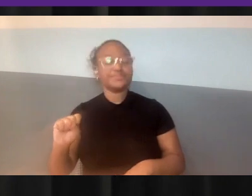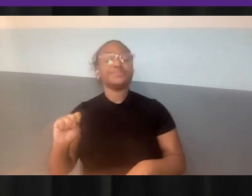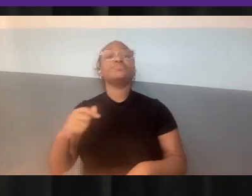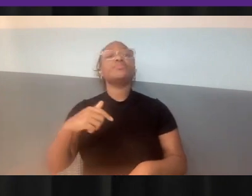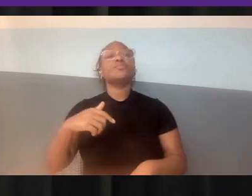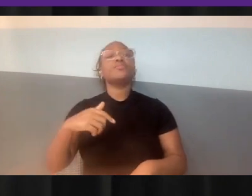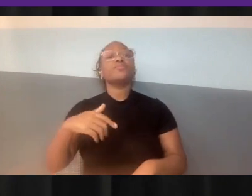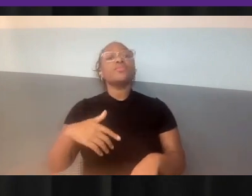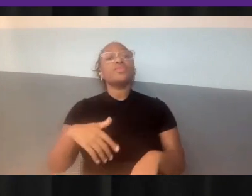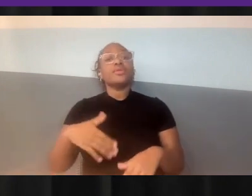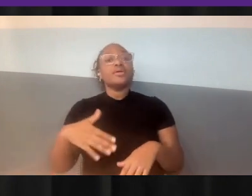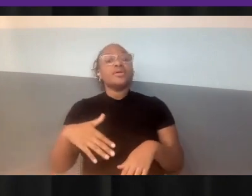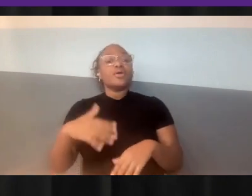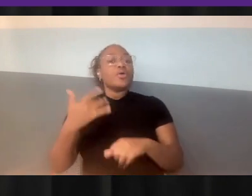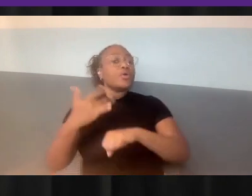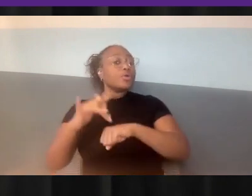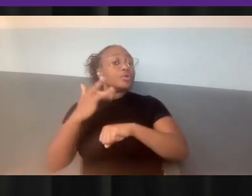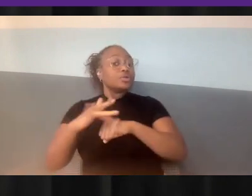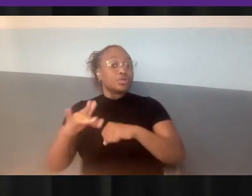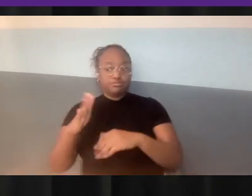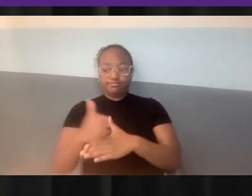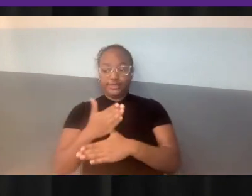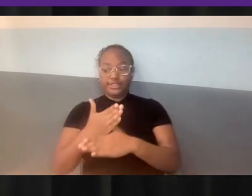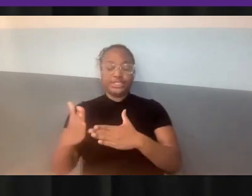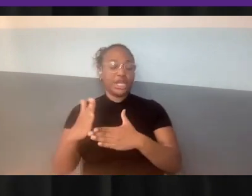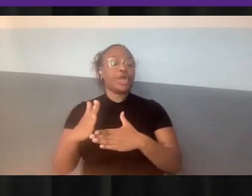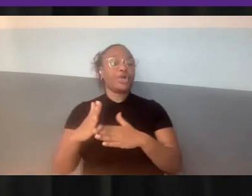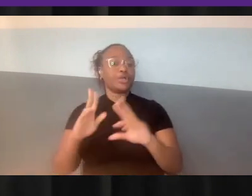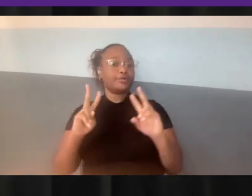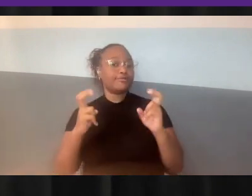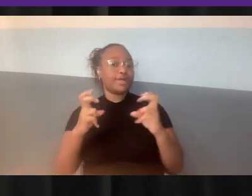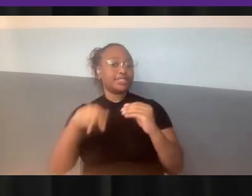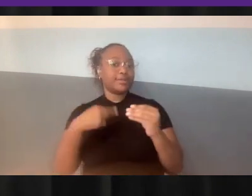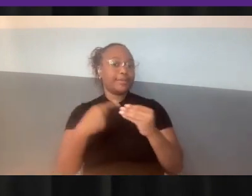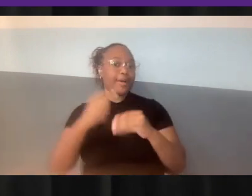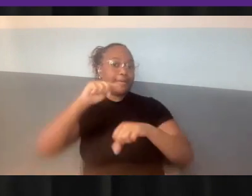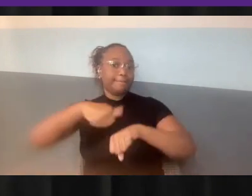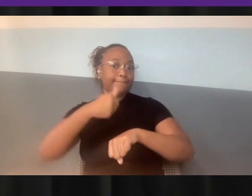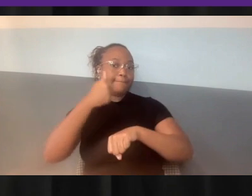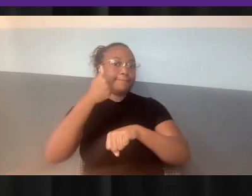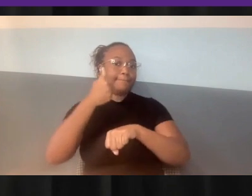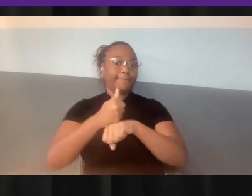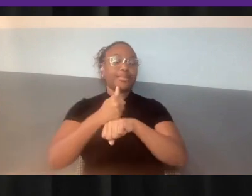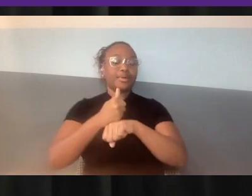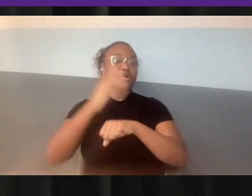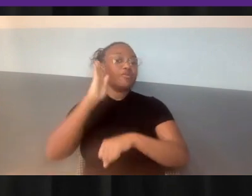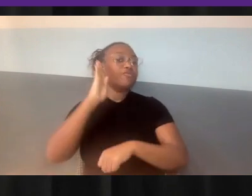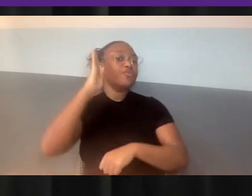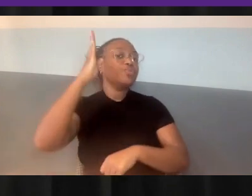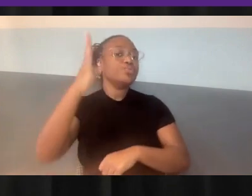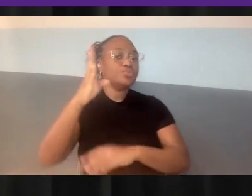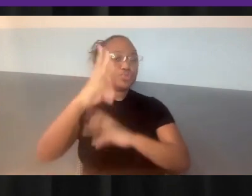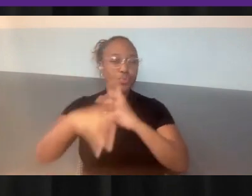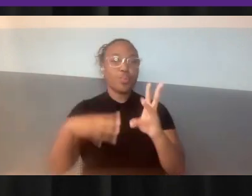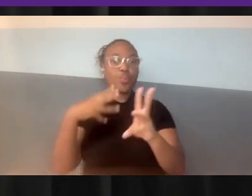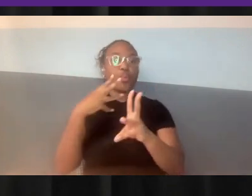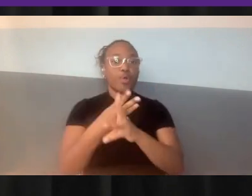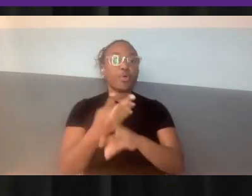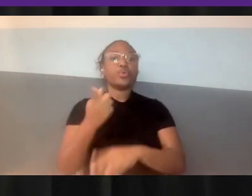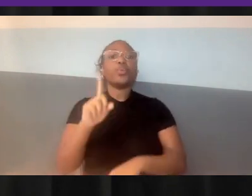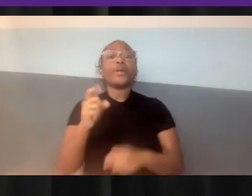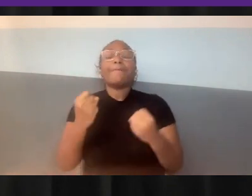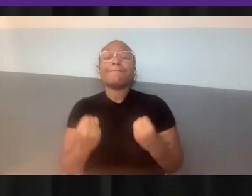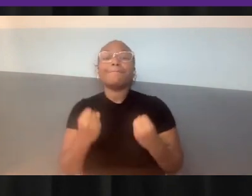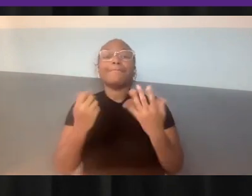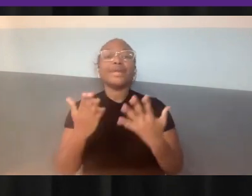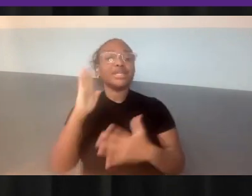that said, you know, something to the effect of, build a future world in which many futures belong. And I know in your work in thinking about trans borders and thinking